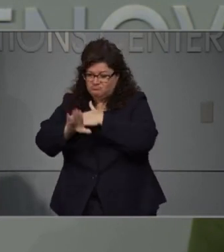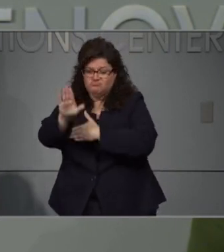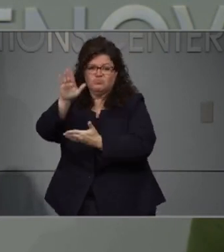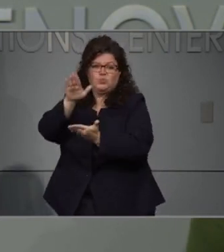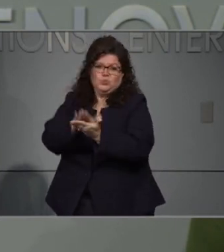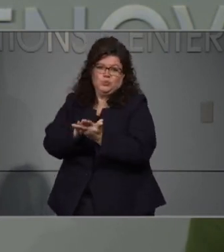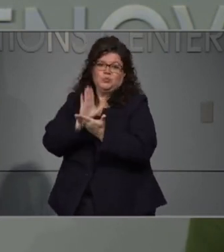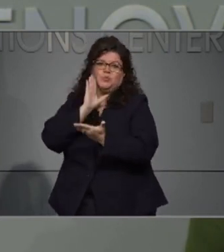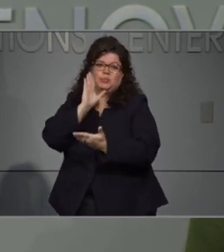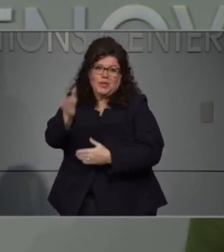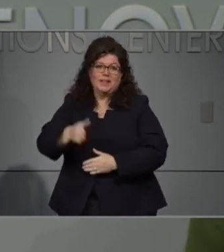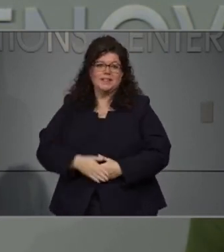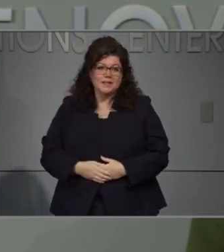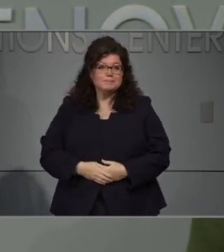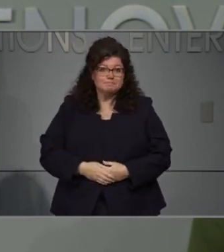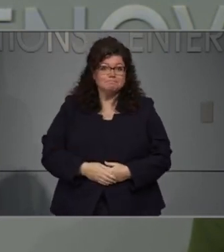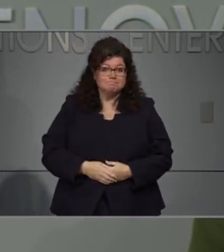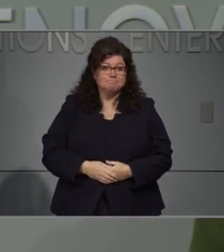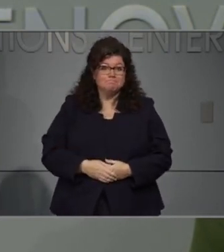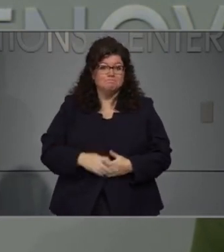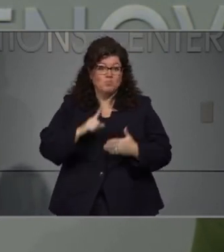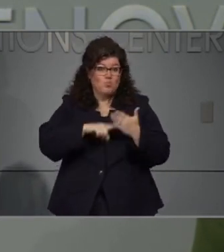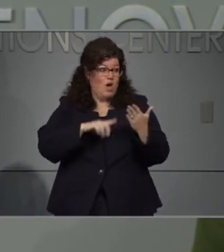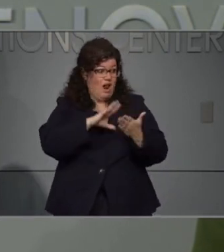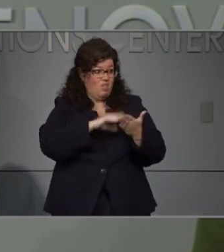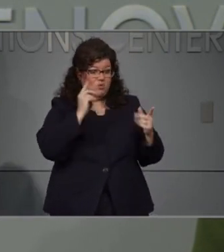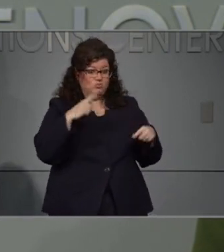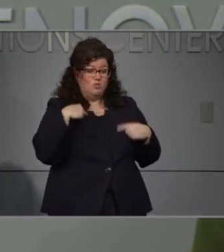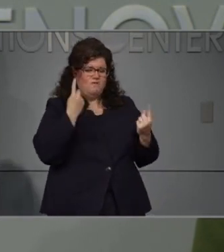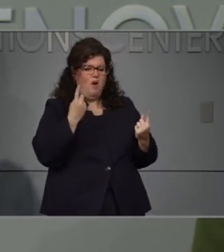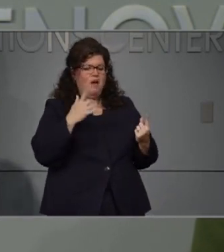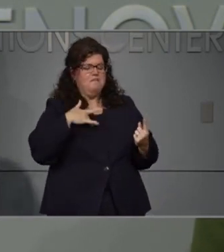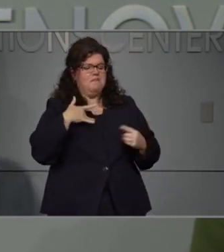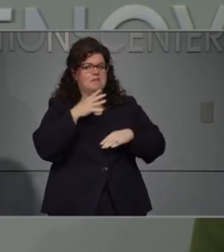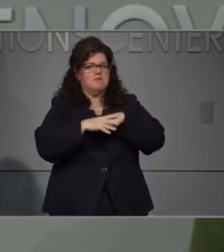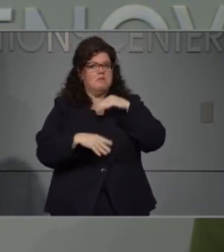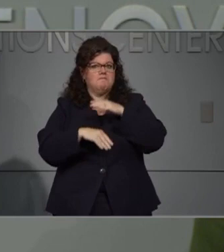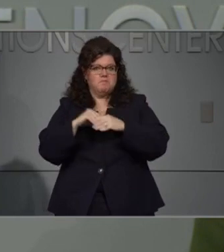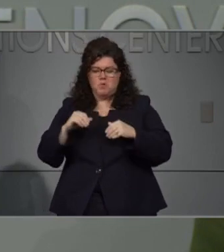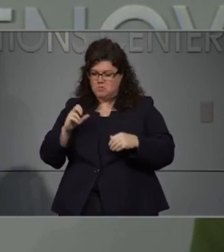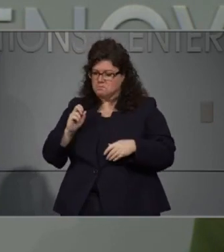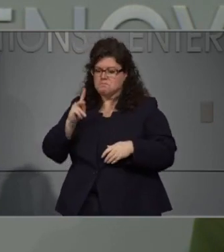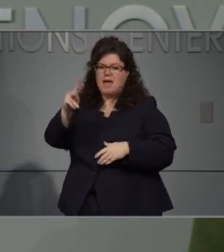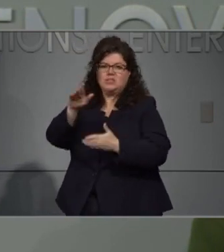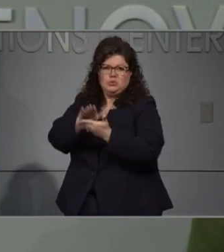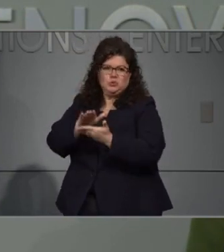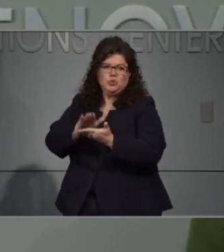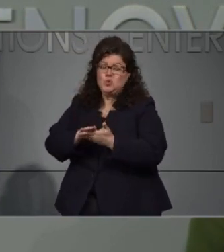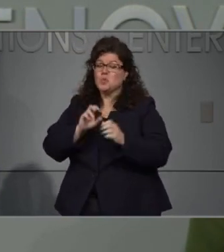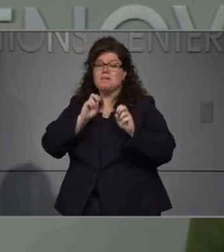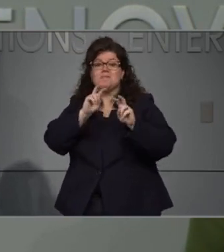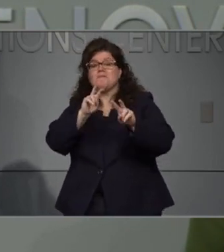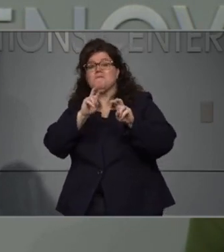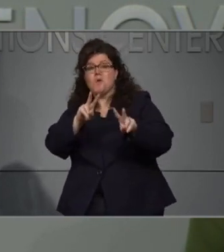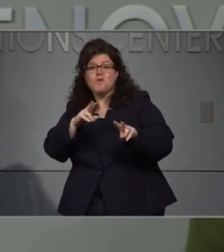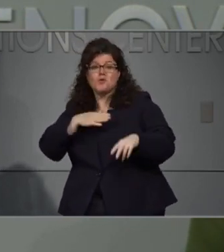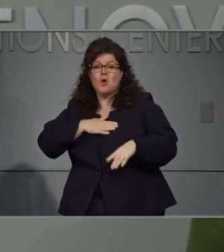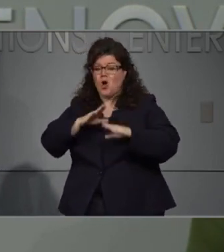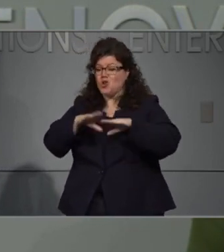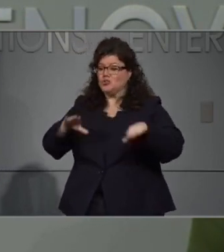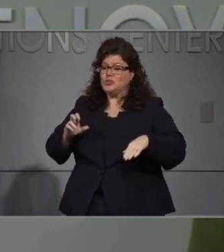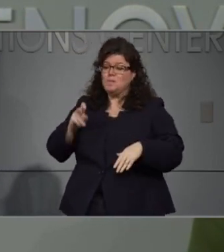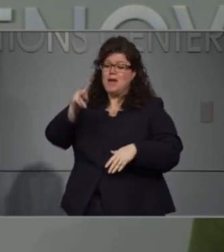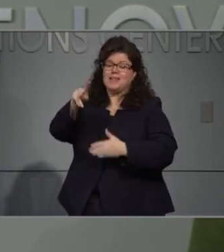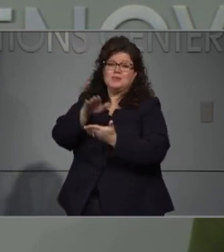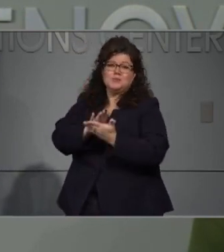instruction, given what we know now. So we look forward to getting our kids back in the classrooms.